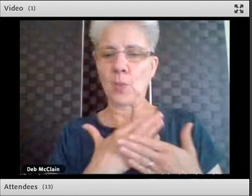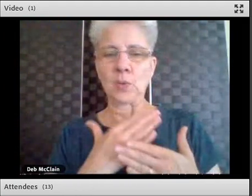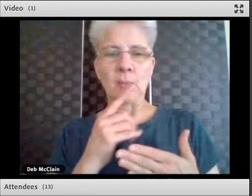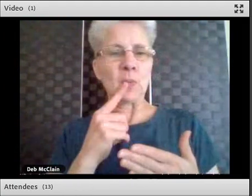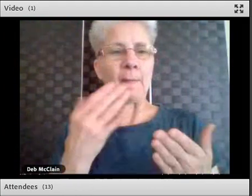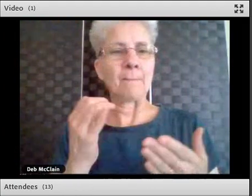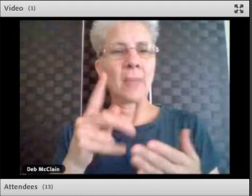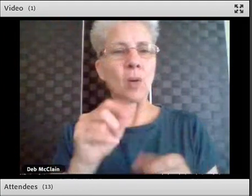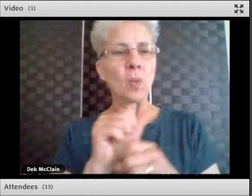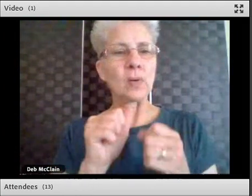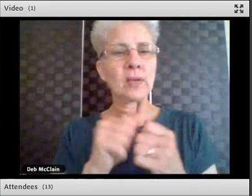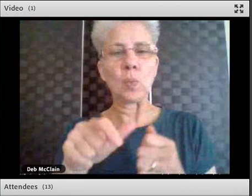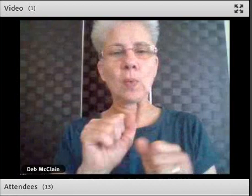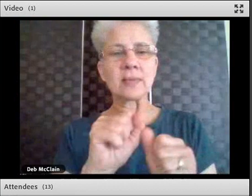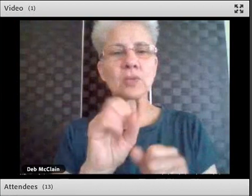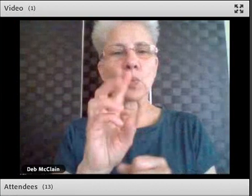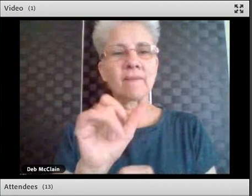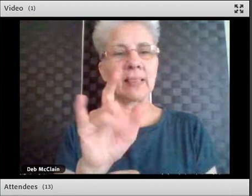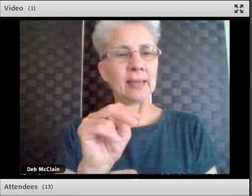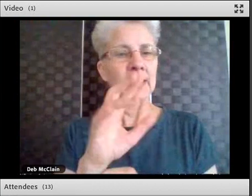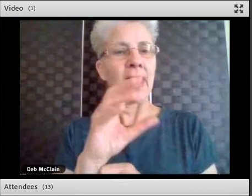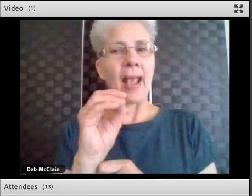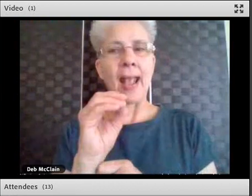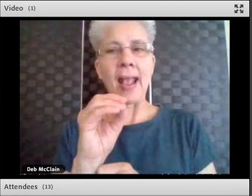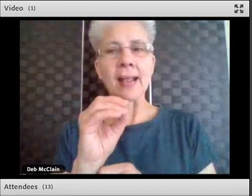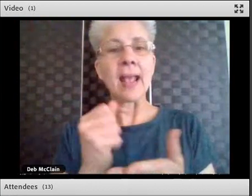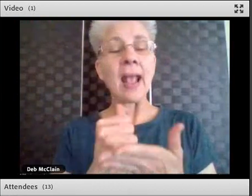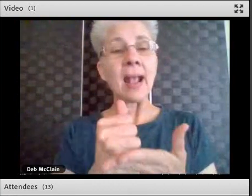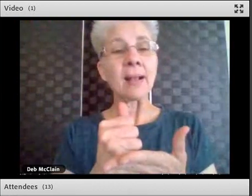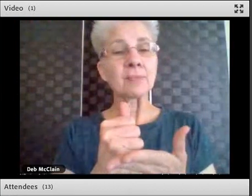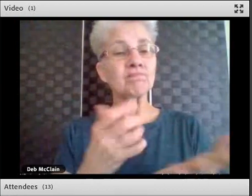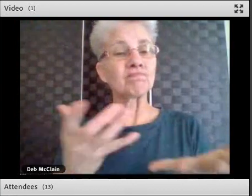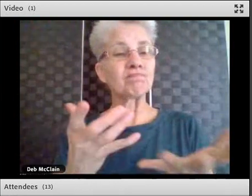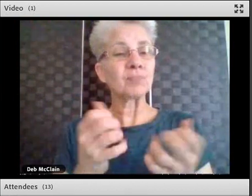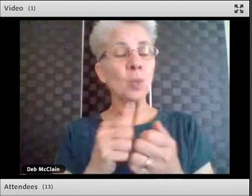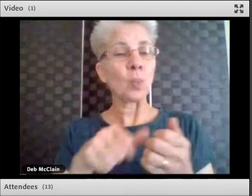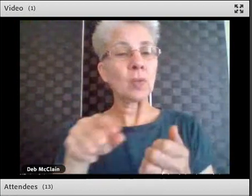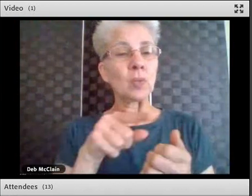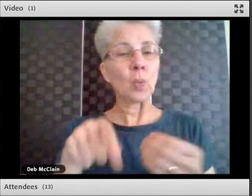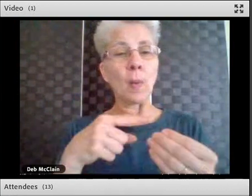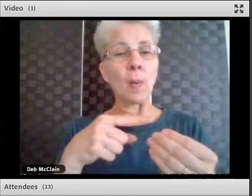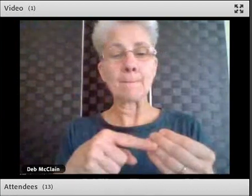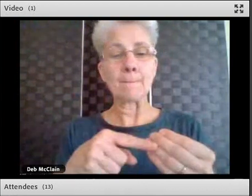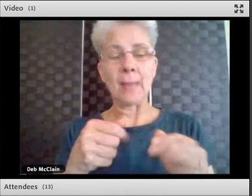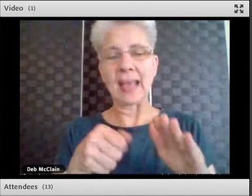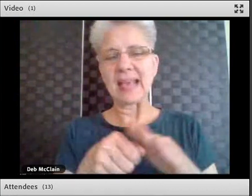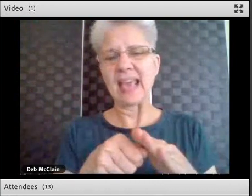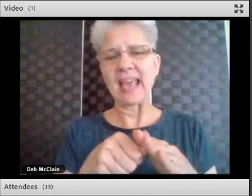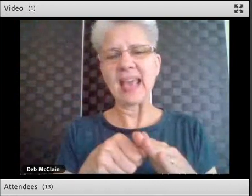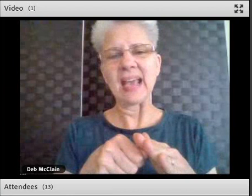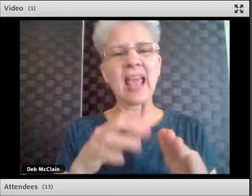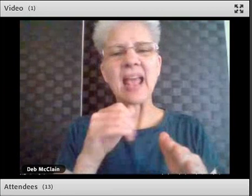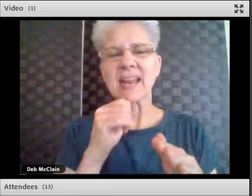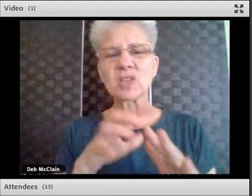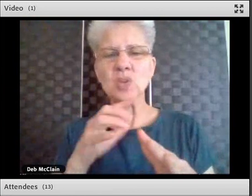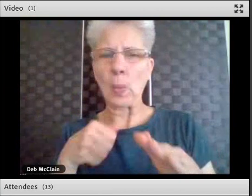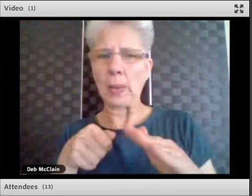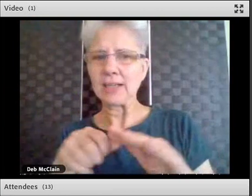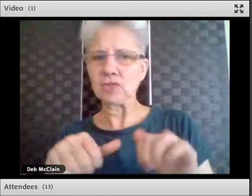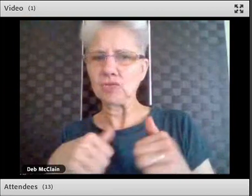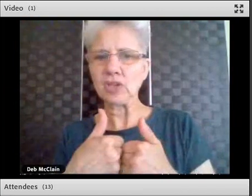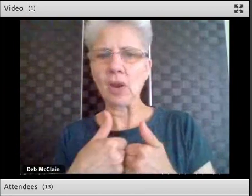back working with Swiftland and talking with you all about the hidden and not so hidden challenges of